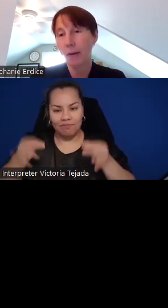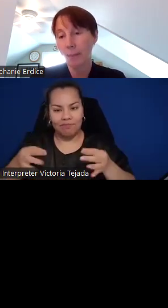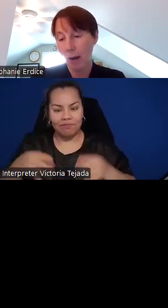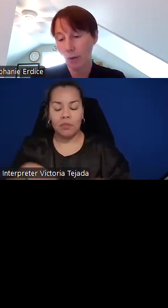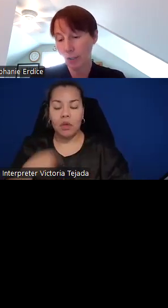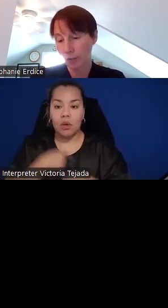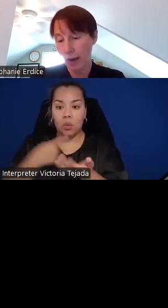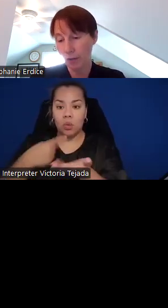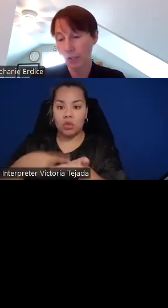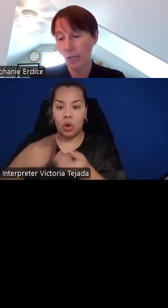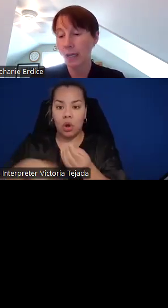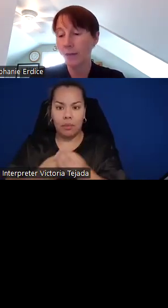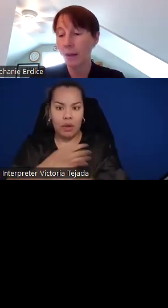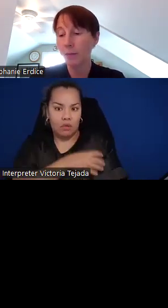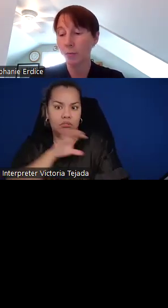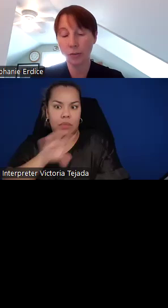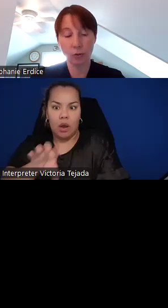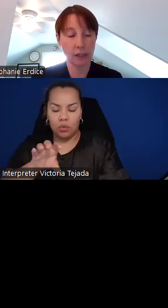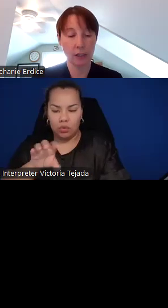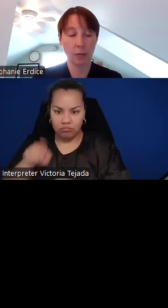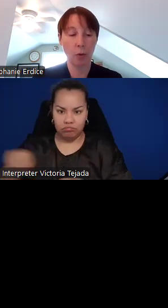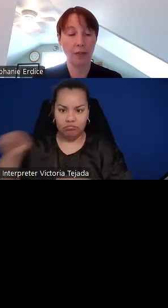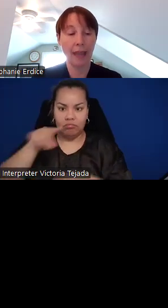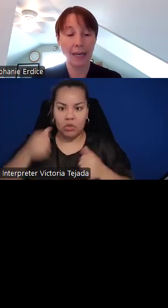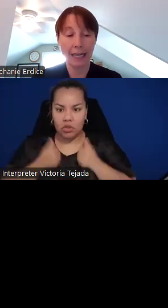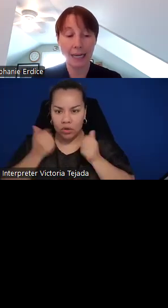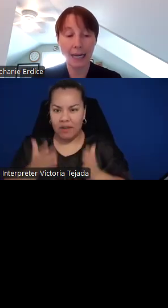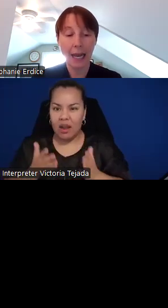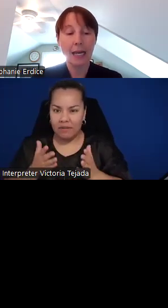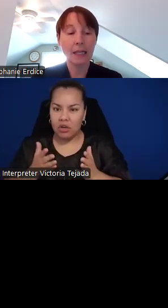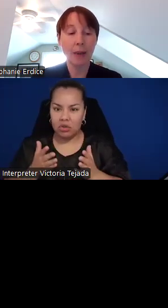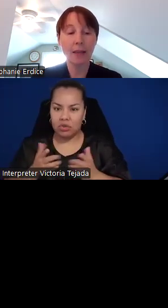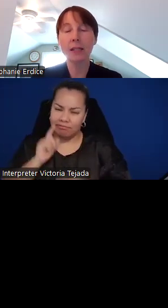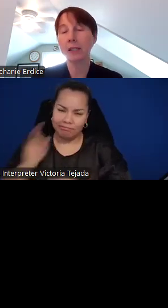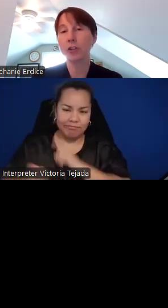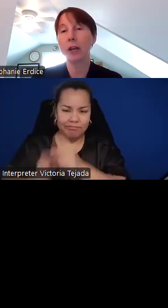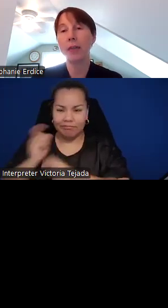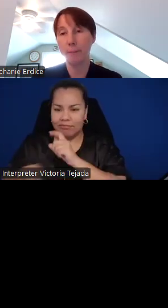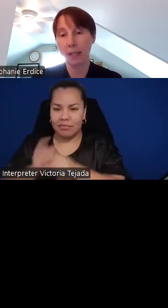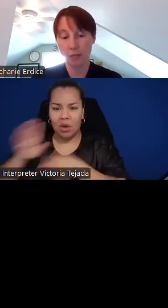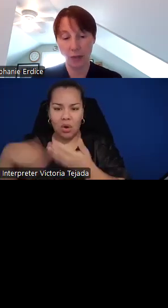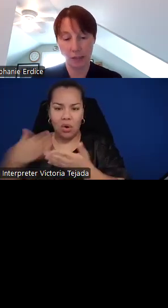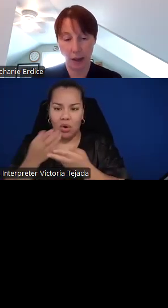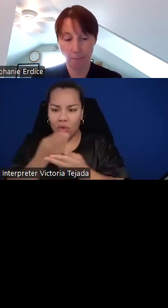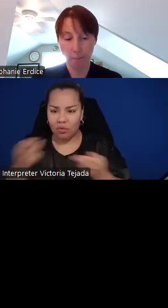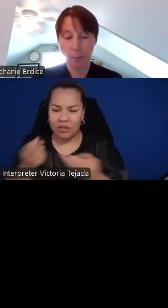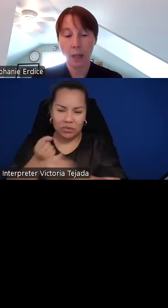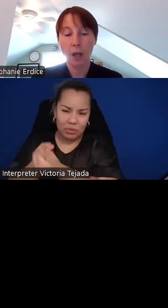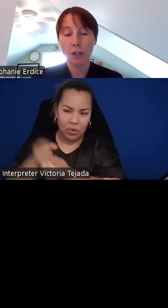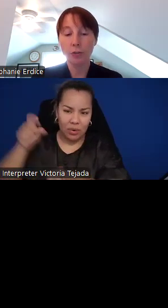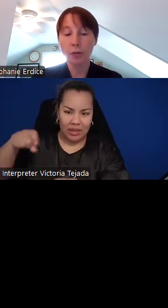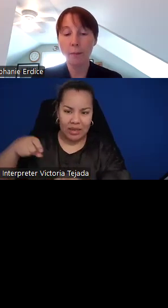extensively about empowering survivors and giving them the resources and support they need to make the decision that best fits